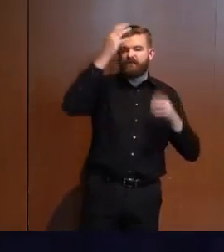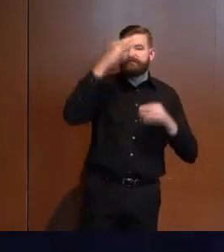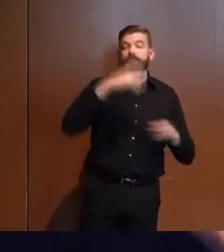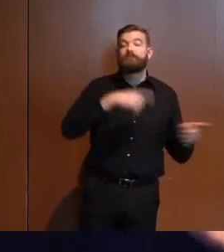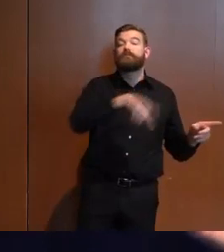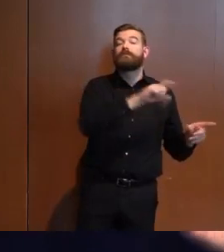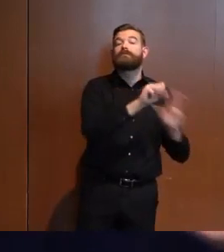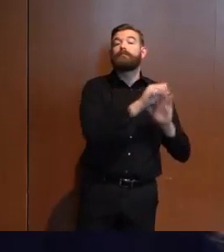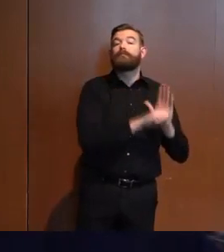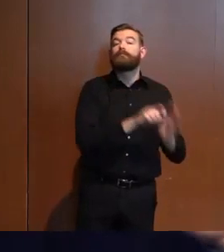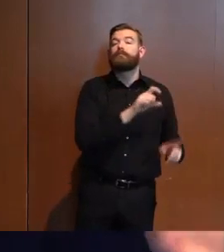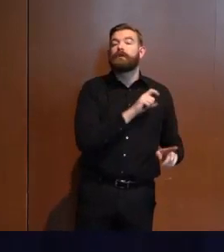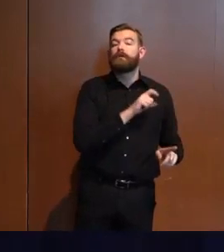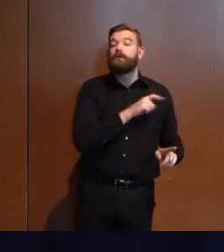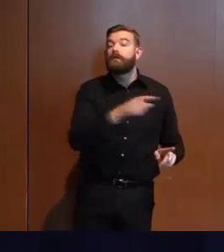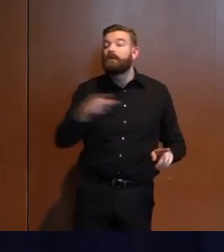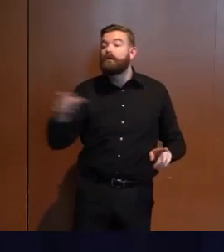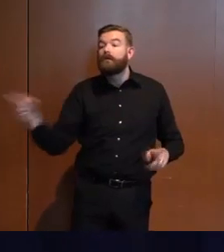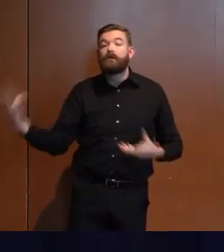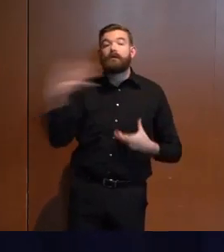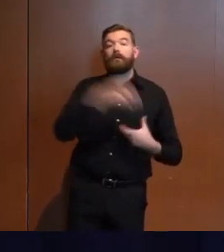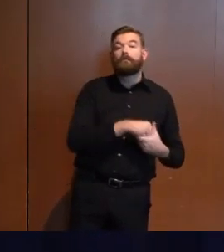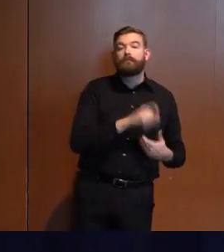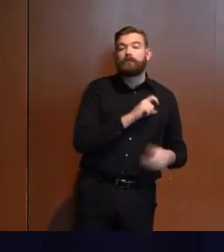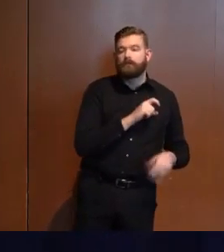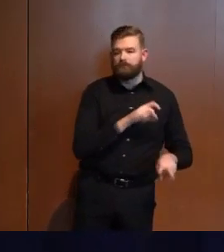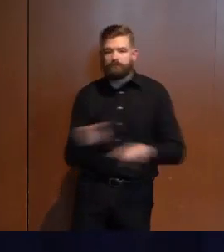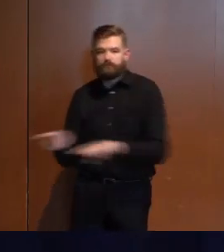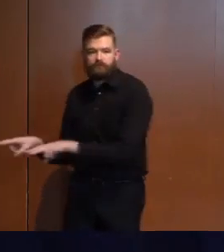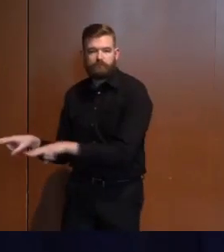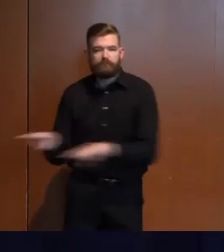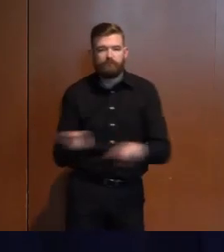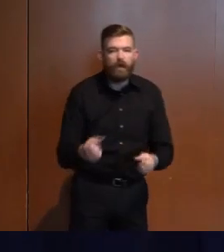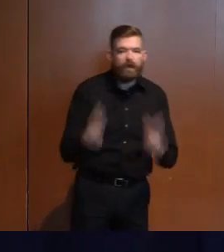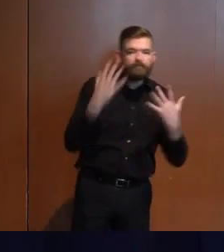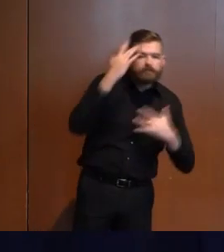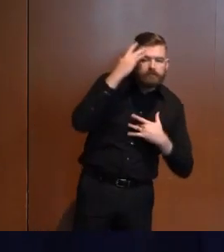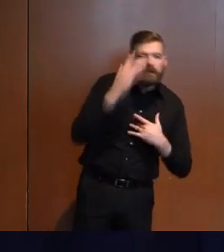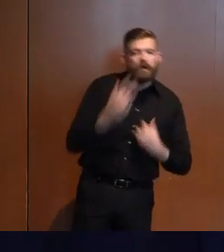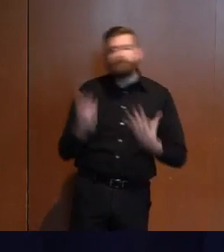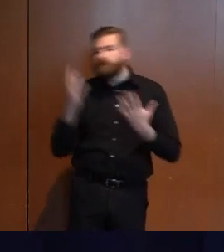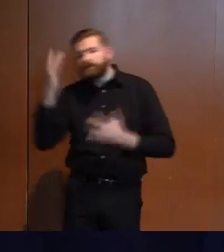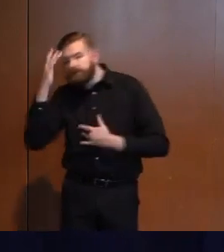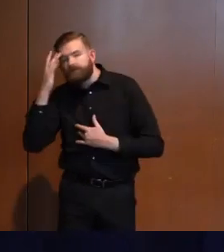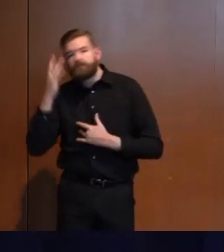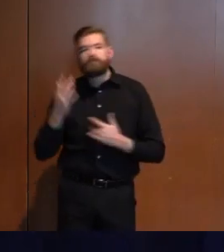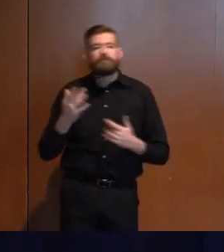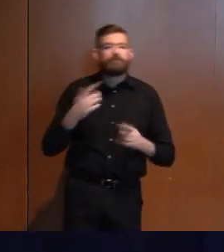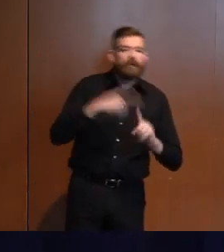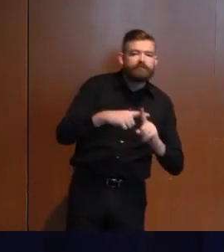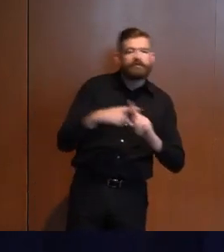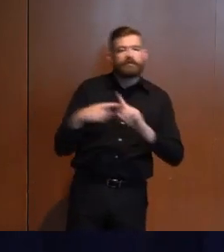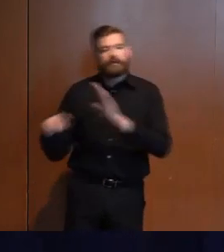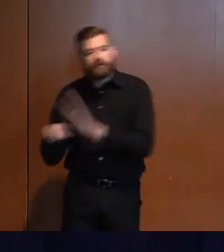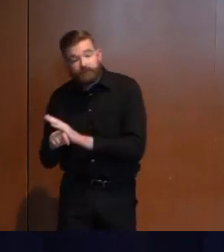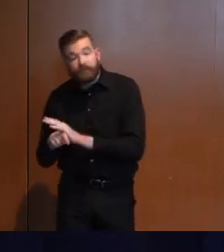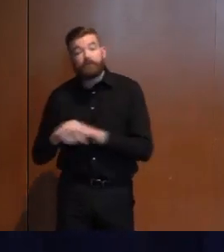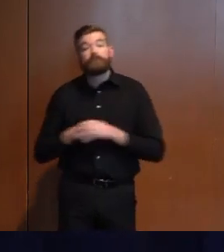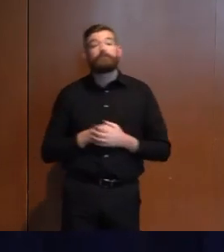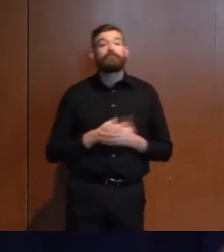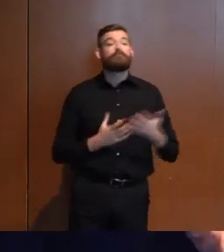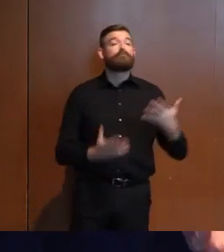that discussion with the Attorney General and all the police chiefs on Friday and discussed this. And on the priority testing, we're not there